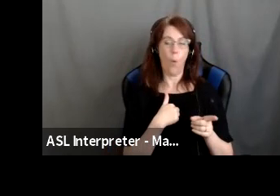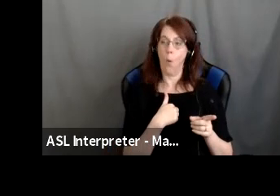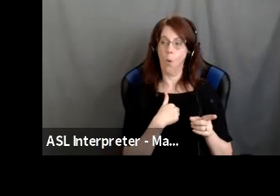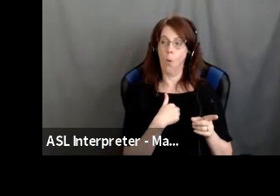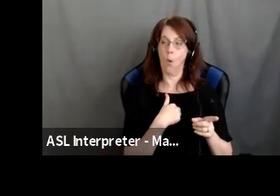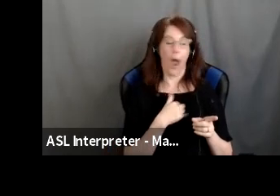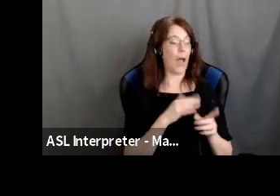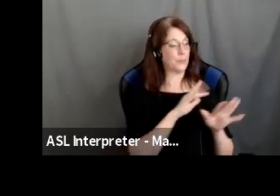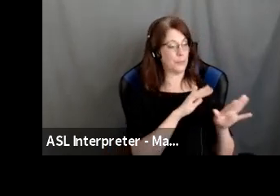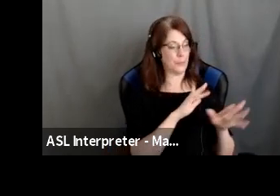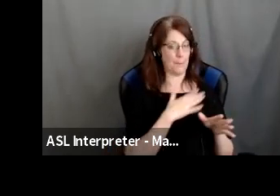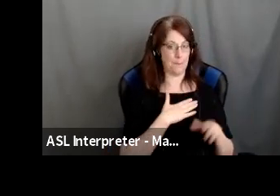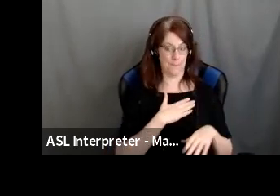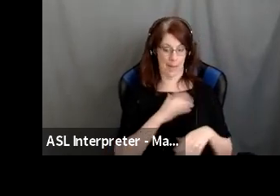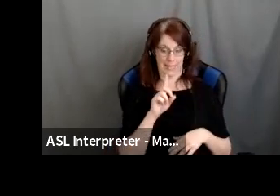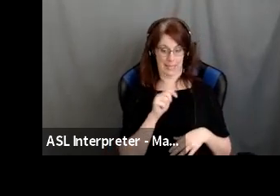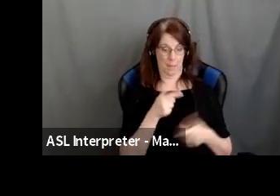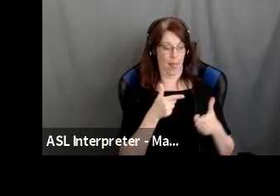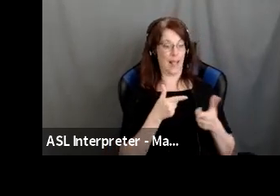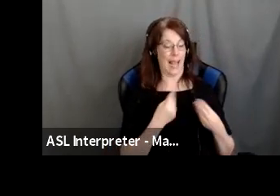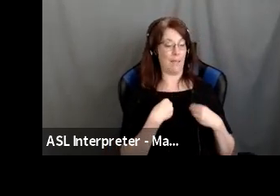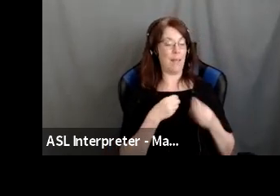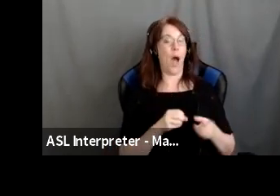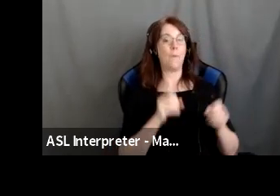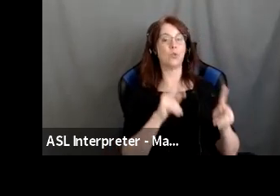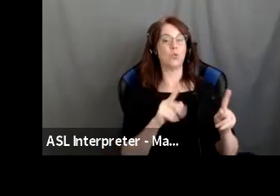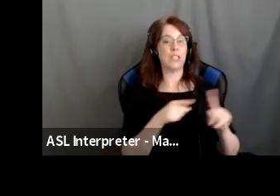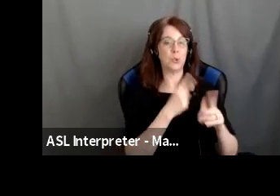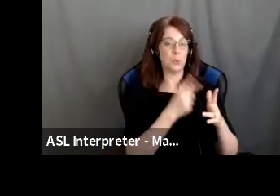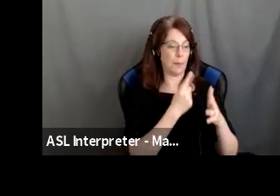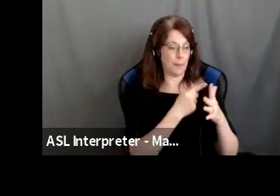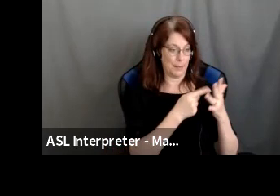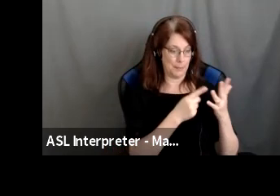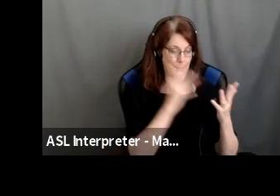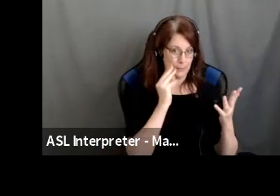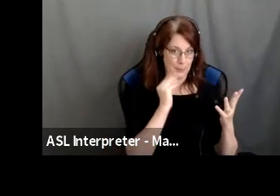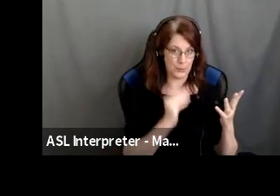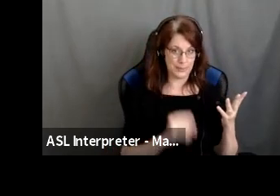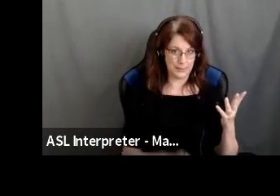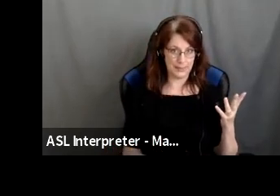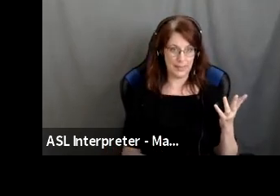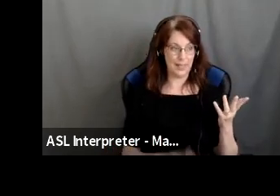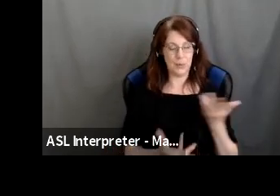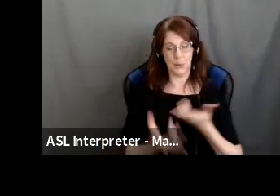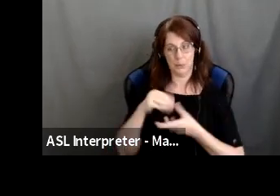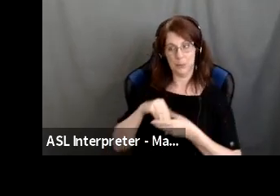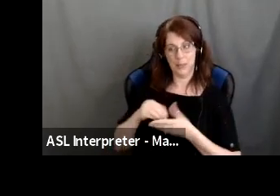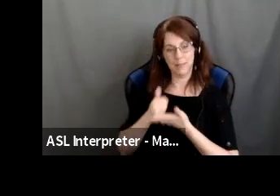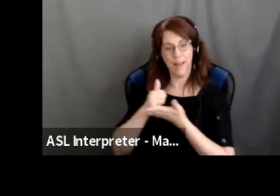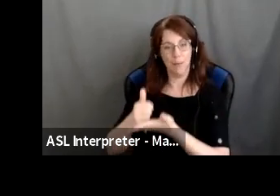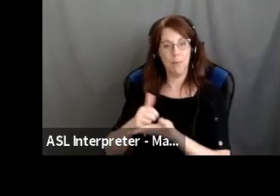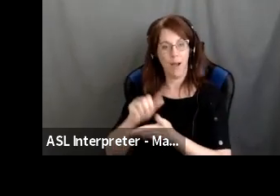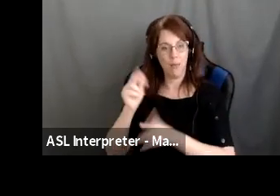own disability has allowed you that experience, so you can't take that experience into helping others with disabilities with